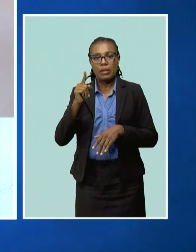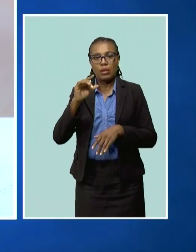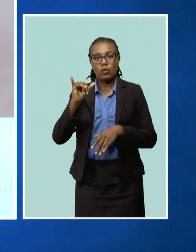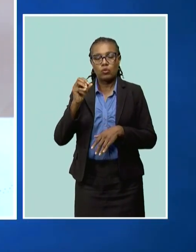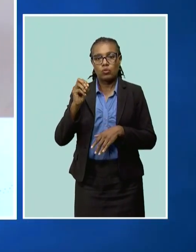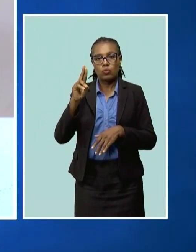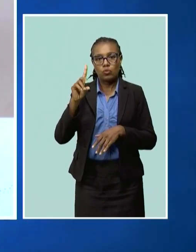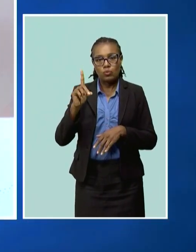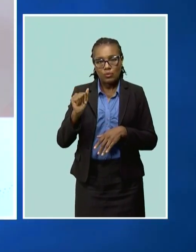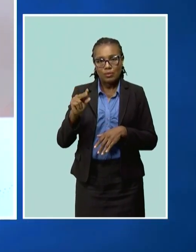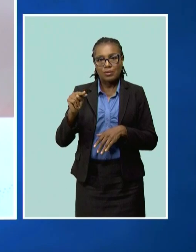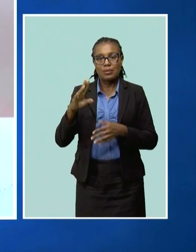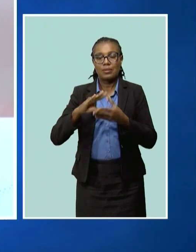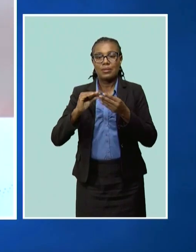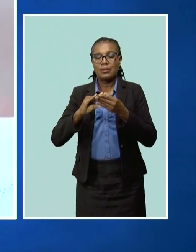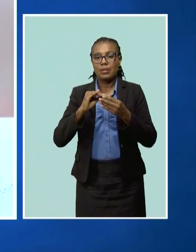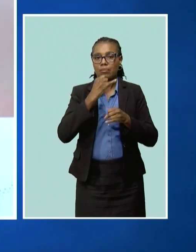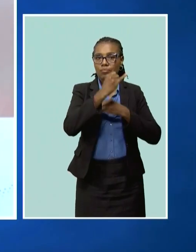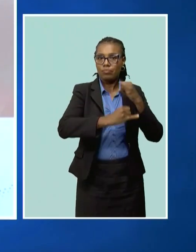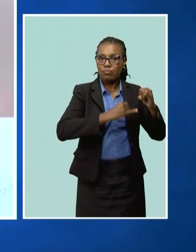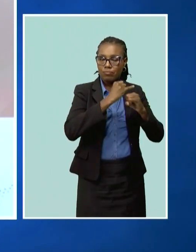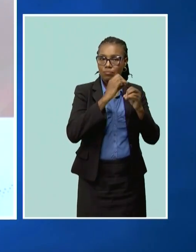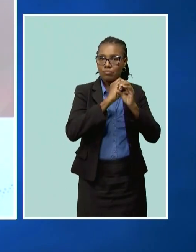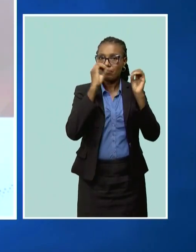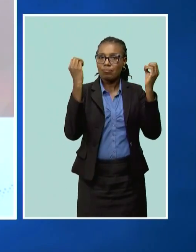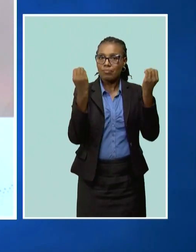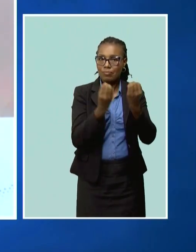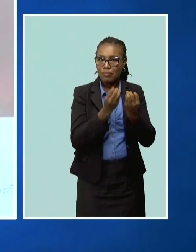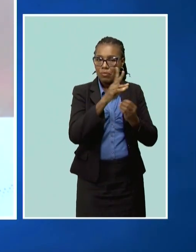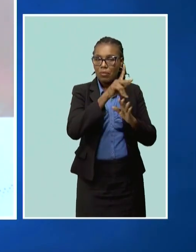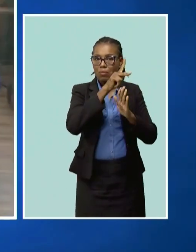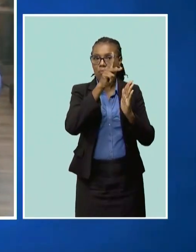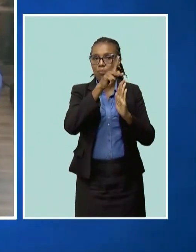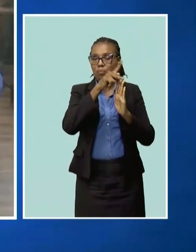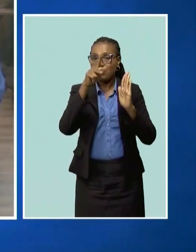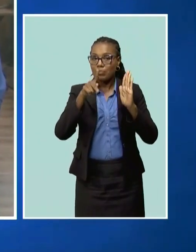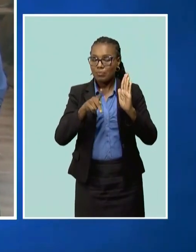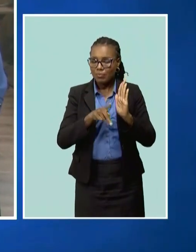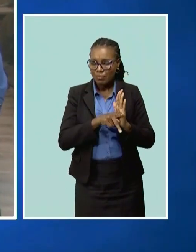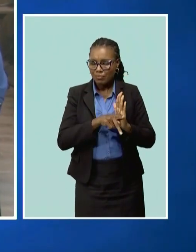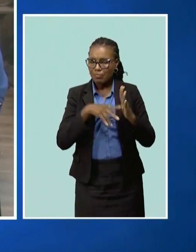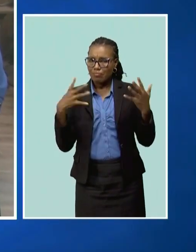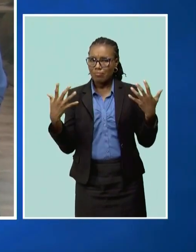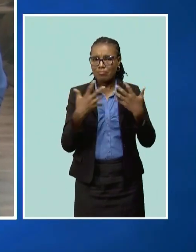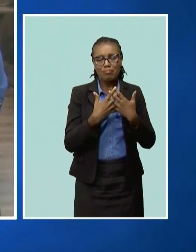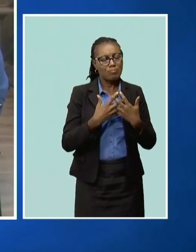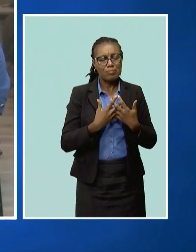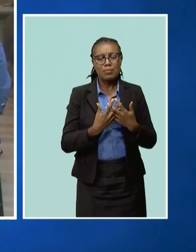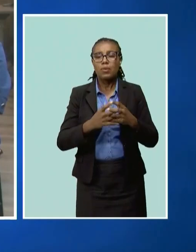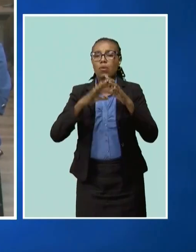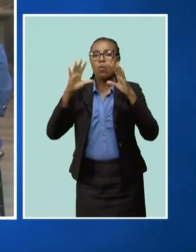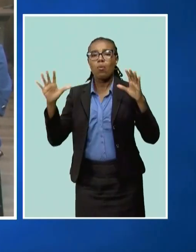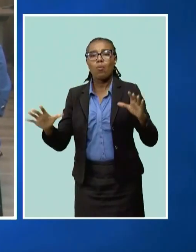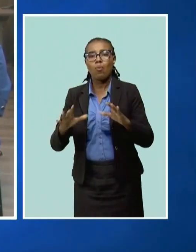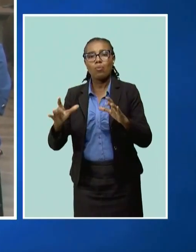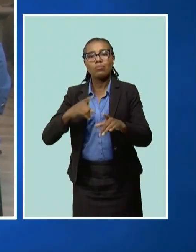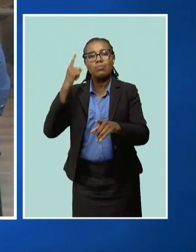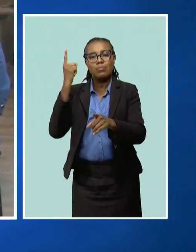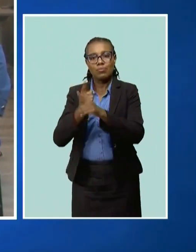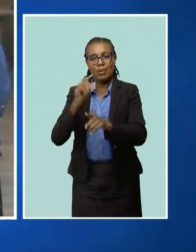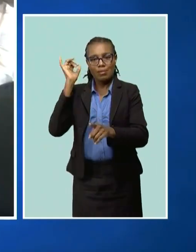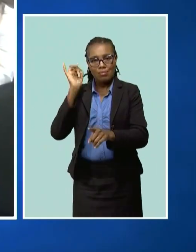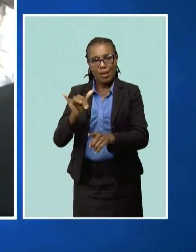not about compliance with international organizations and their programs, but about doing what is right. Minister Jordan